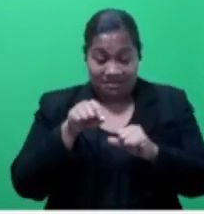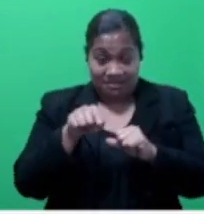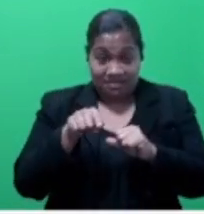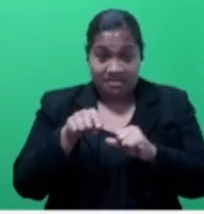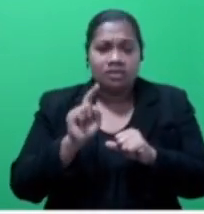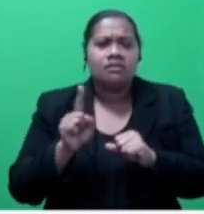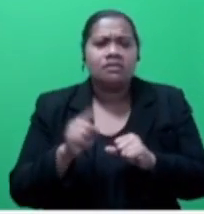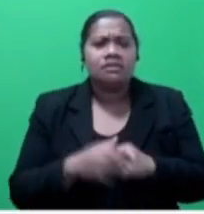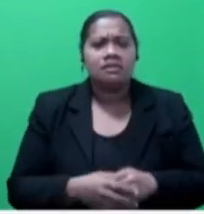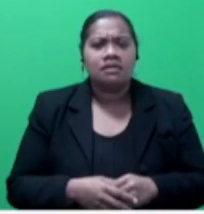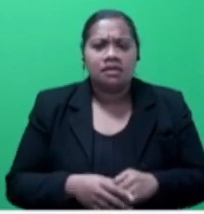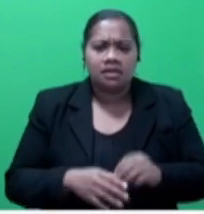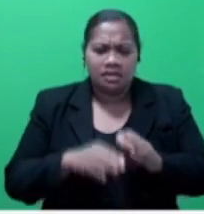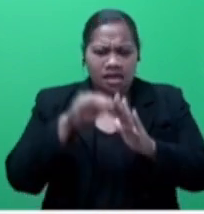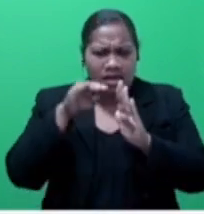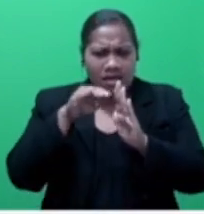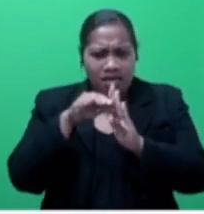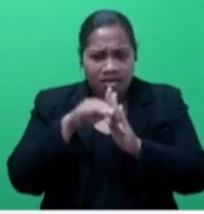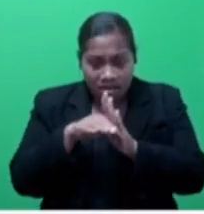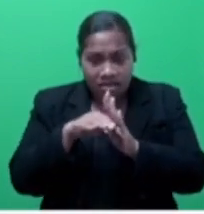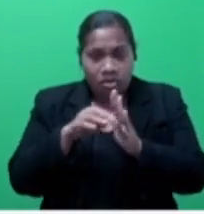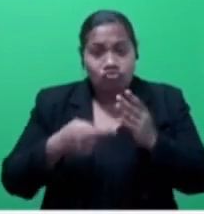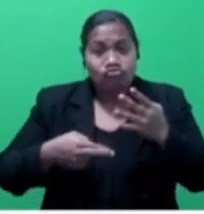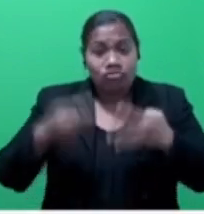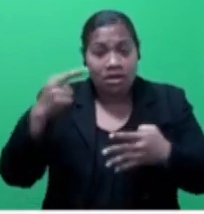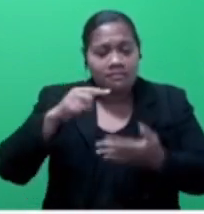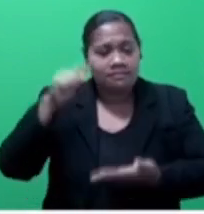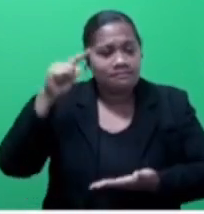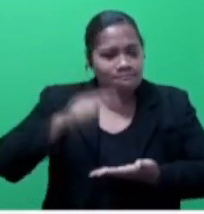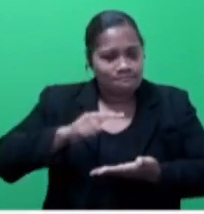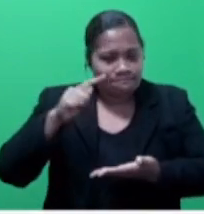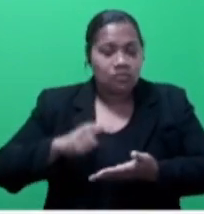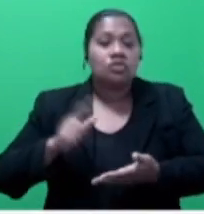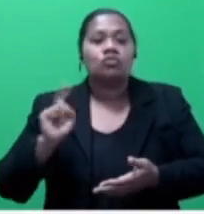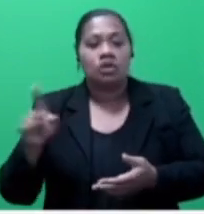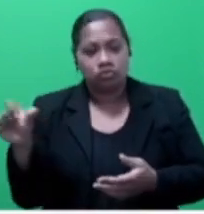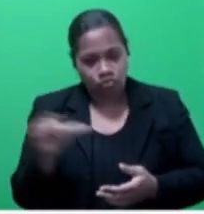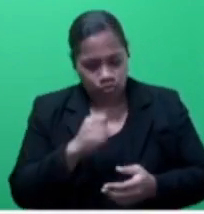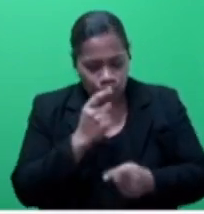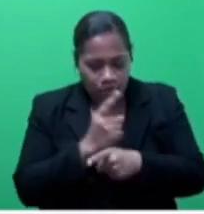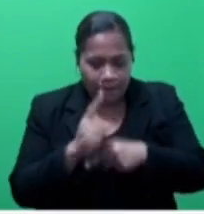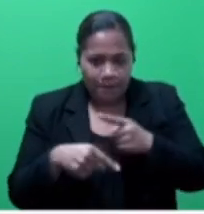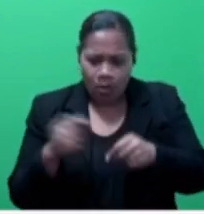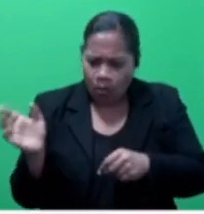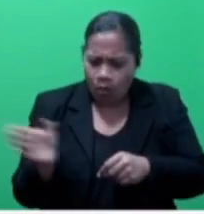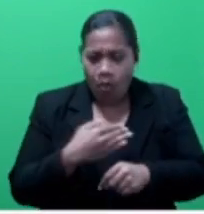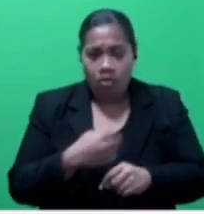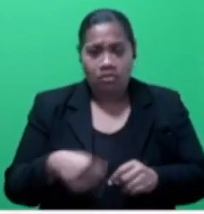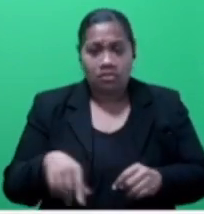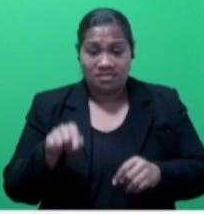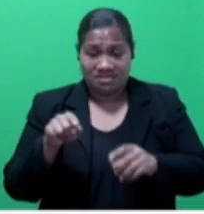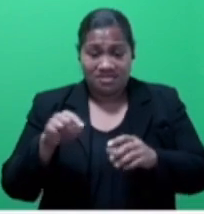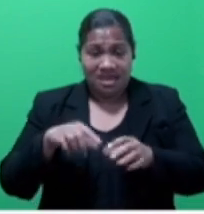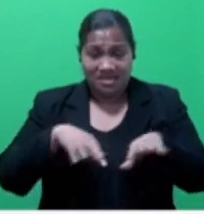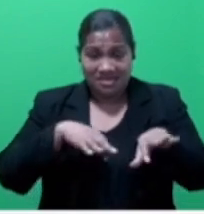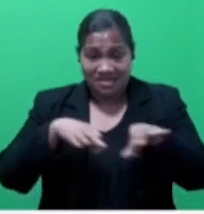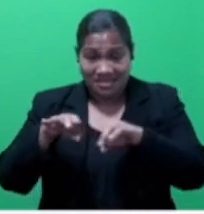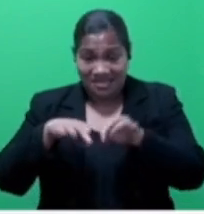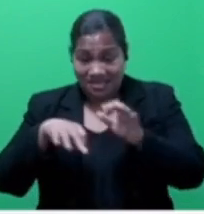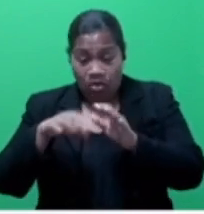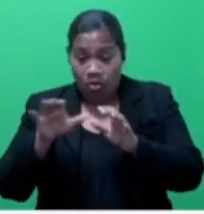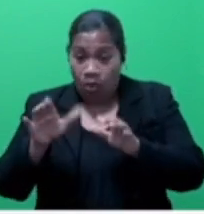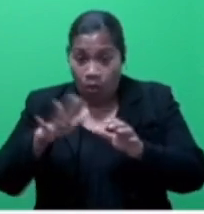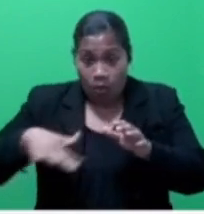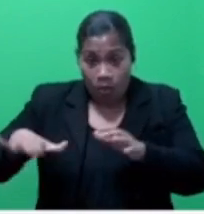the default rate is so low. That's what we should be talking about. That all of these guarantee schemes, prior to even the